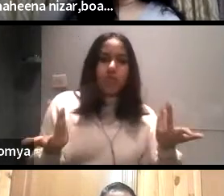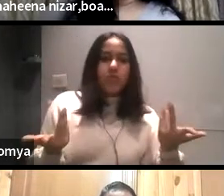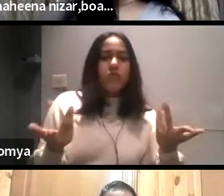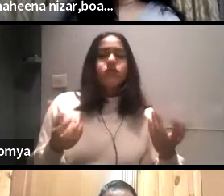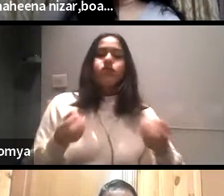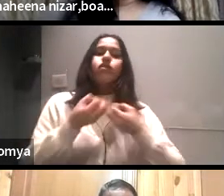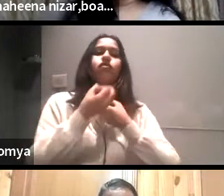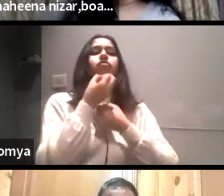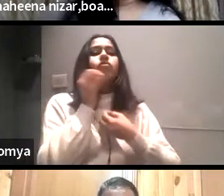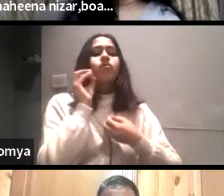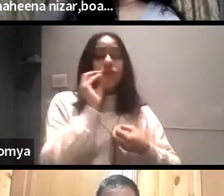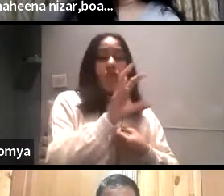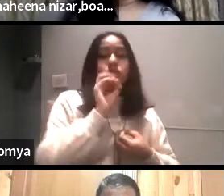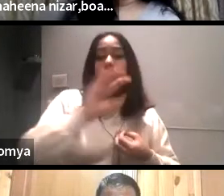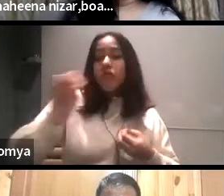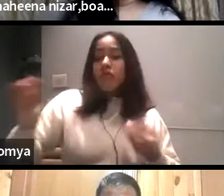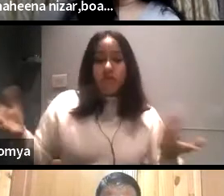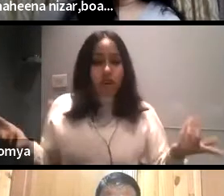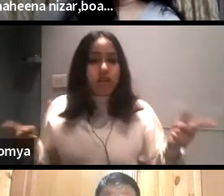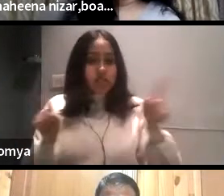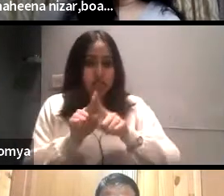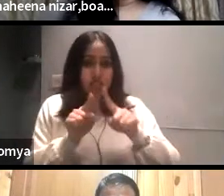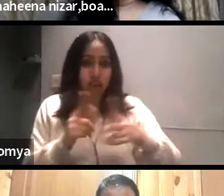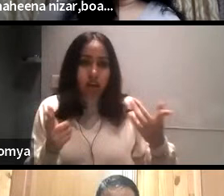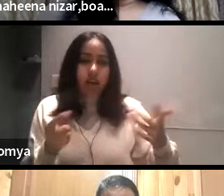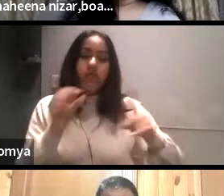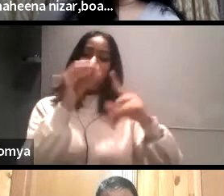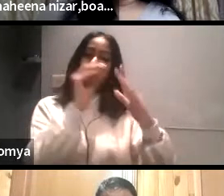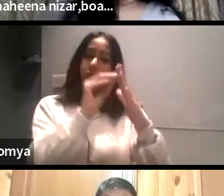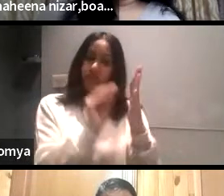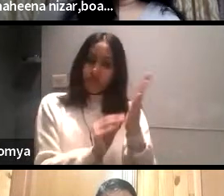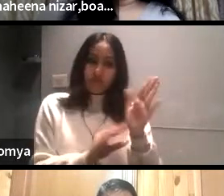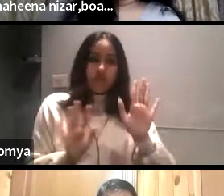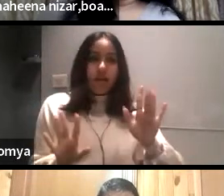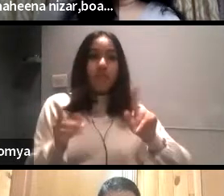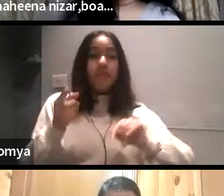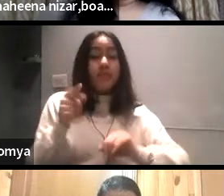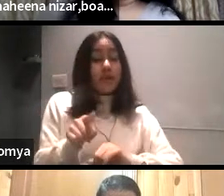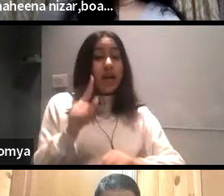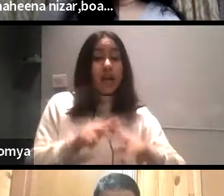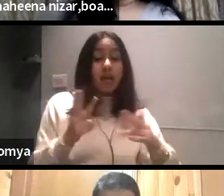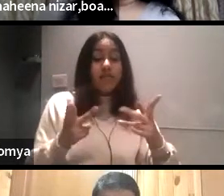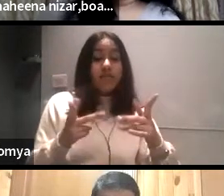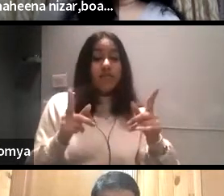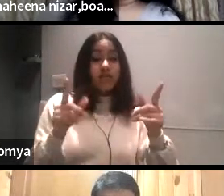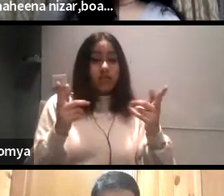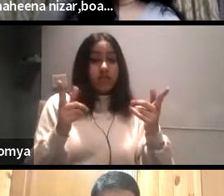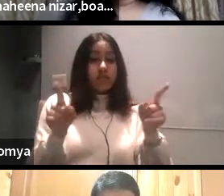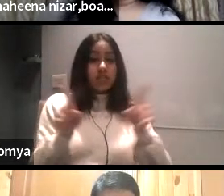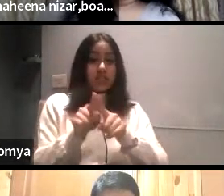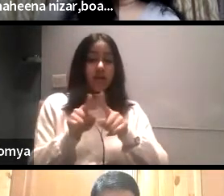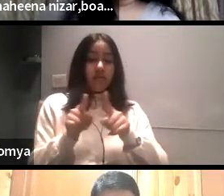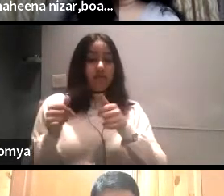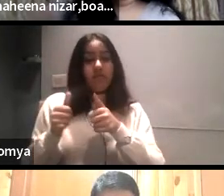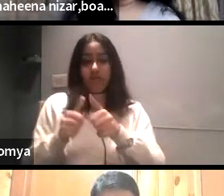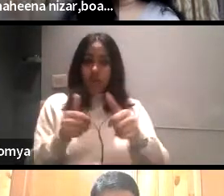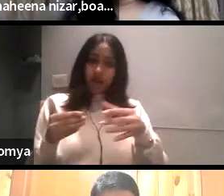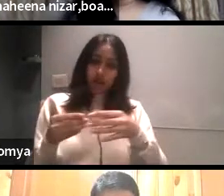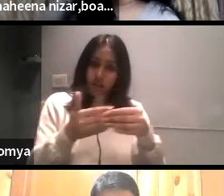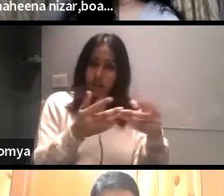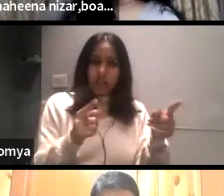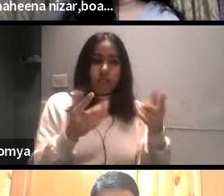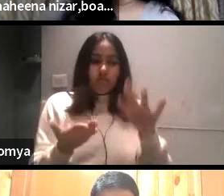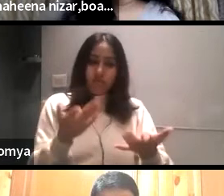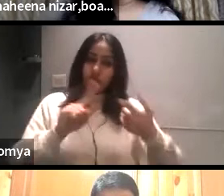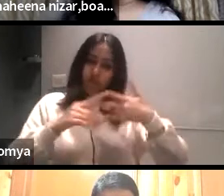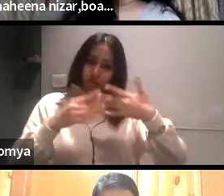be reformed to maintain disability concern into policies, across spectrum, maybe